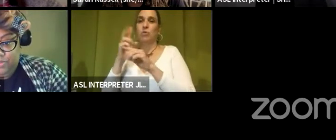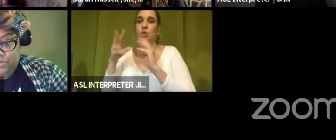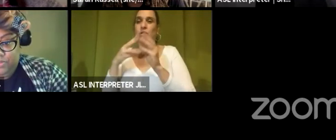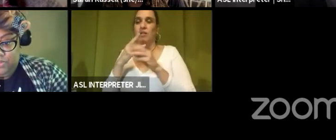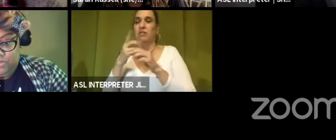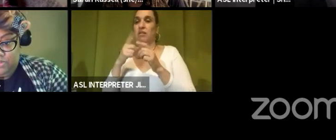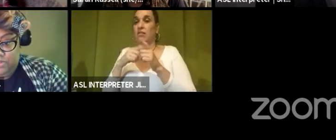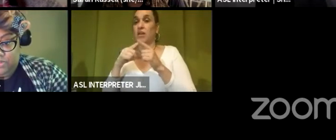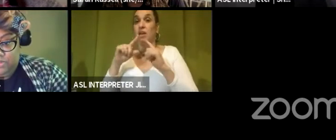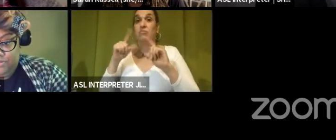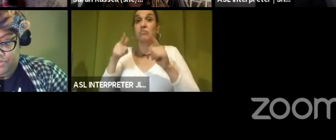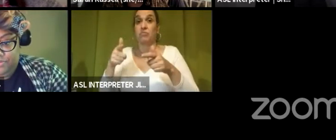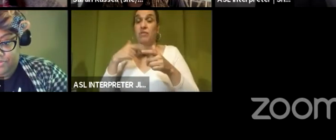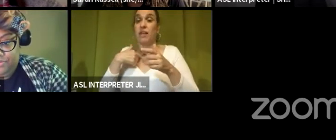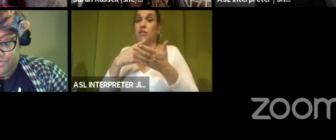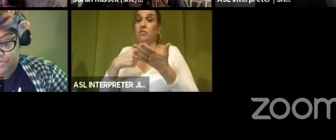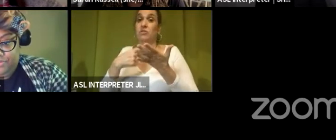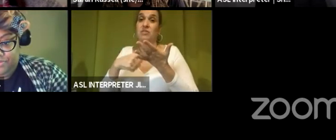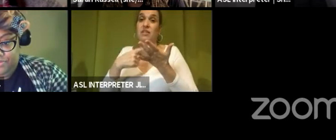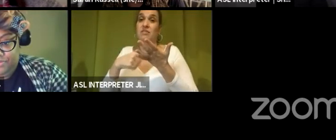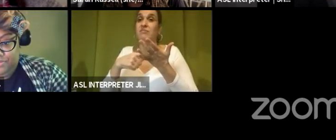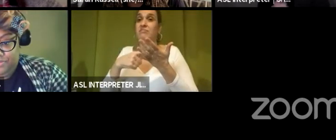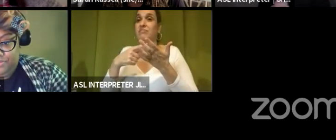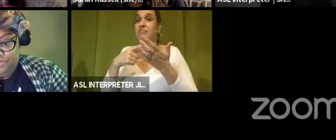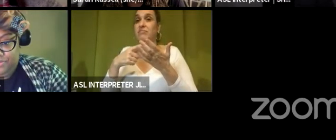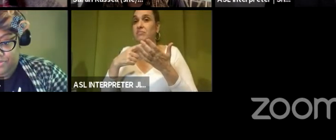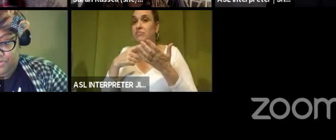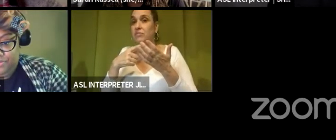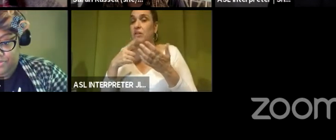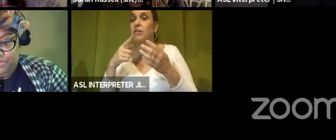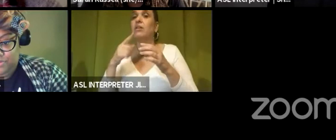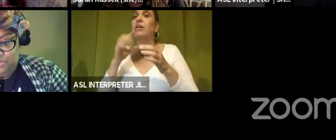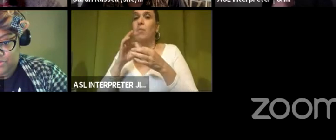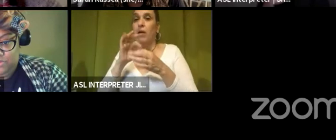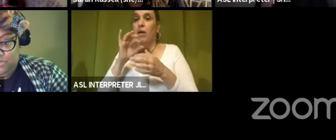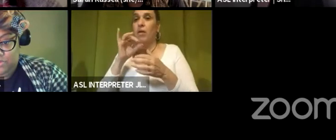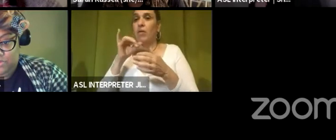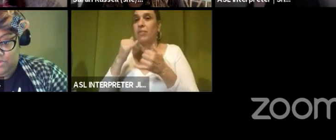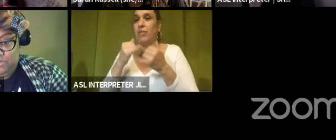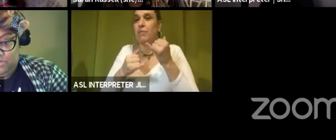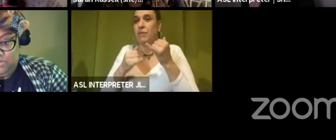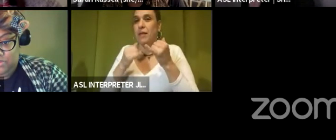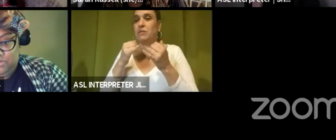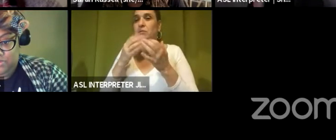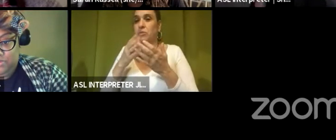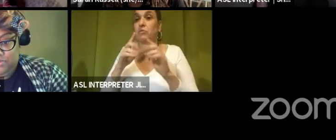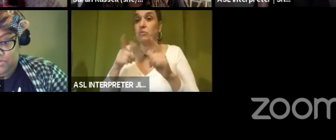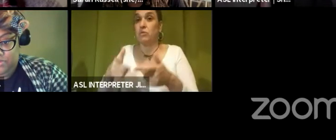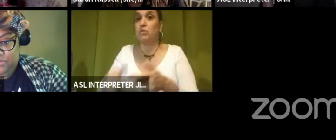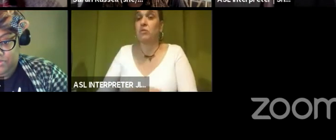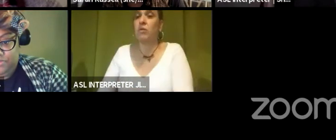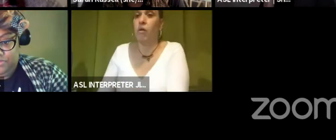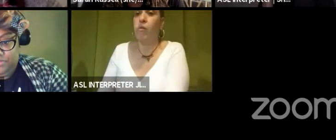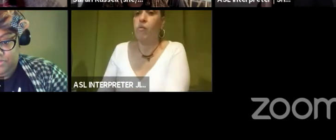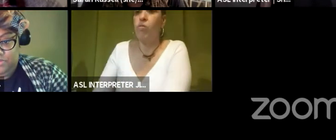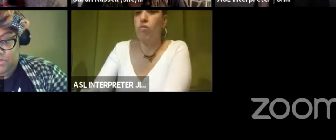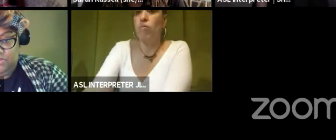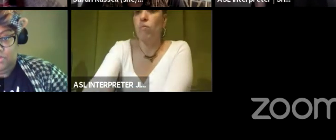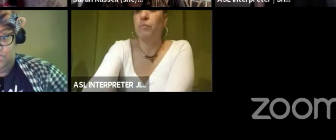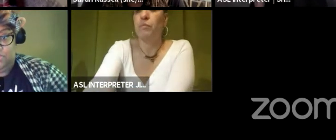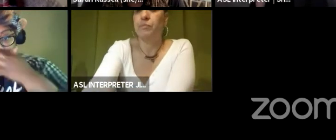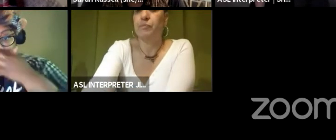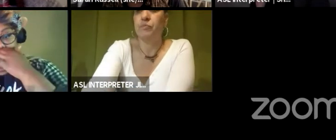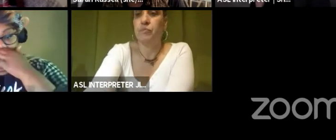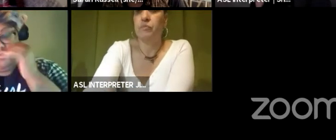the rep part of it. Yes, and we will be featuring some monologues from different productions we've put on at the